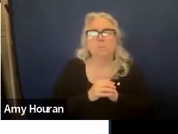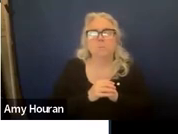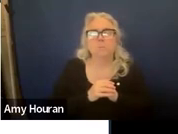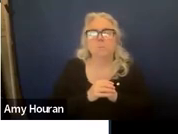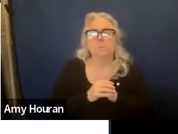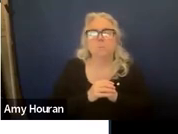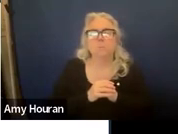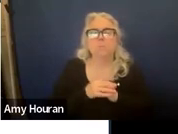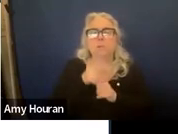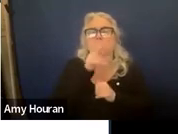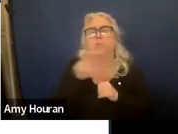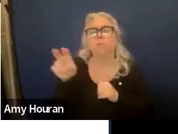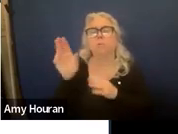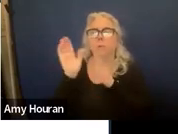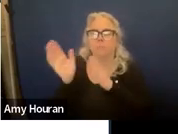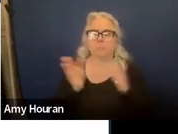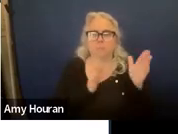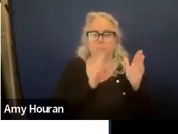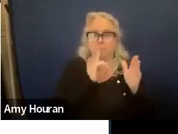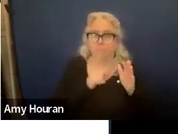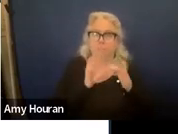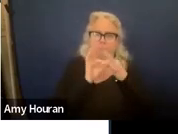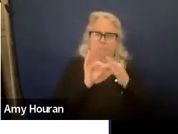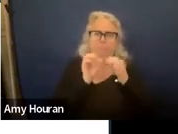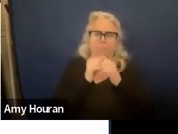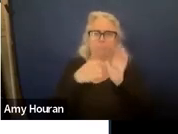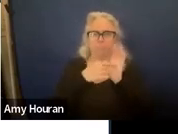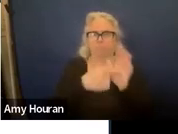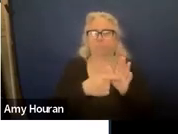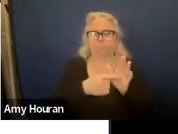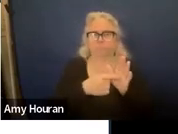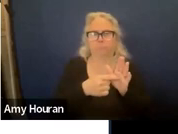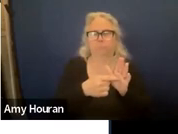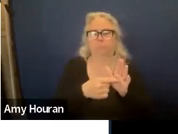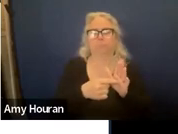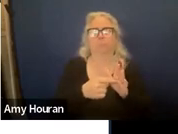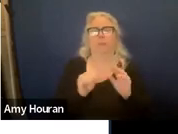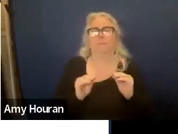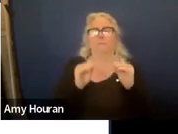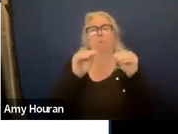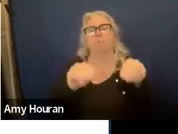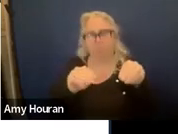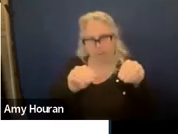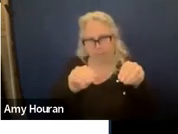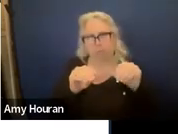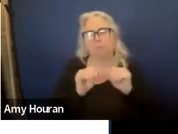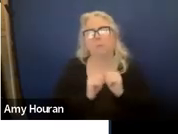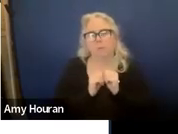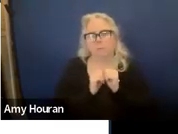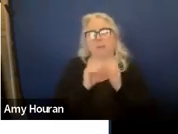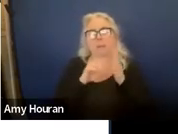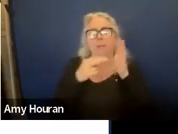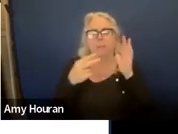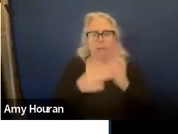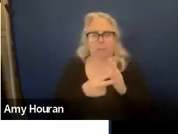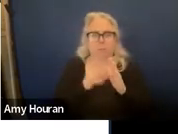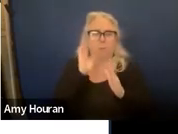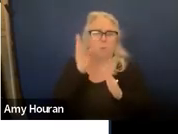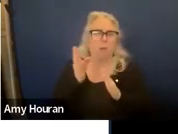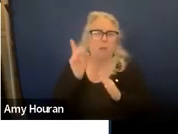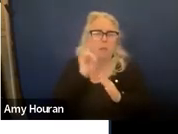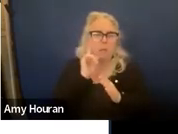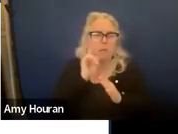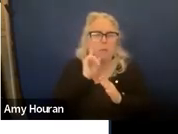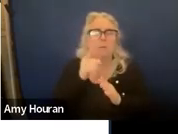So the transition plan is really about showing movement. So a lot of times you'll hear us say, you know,